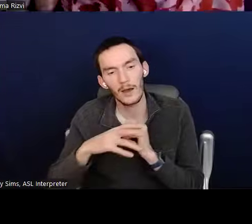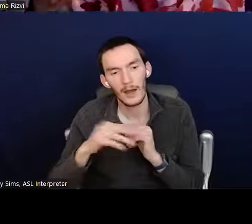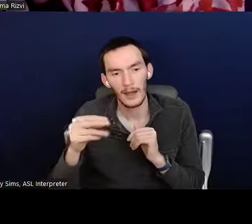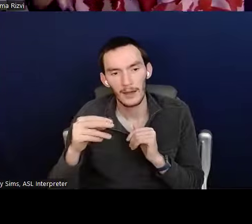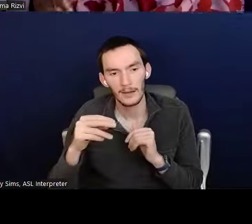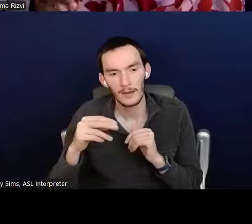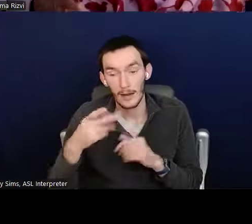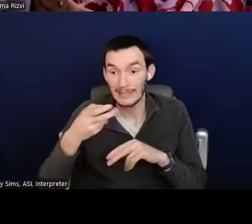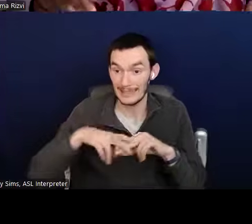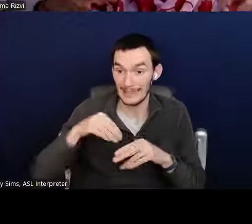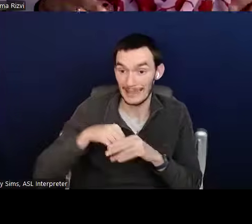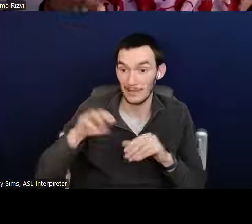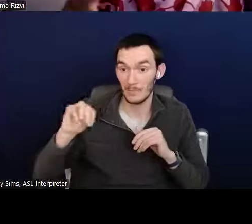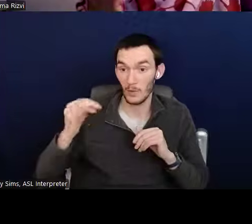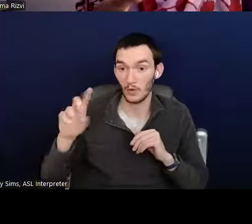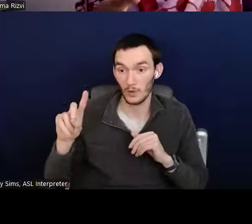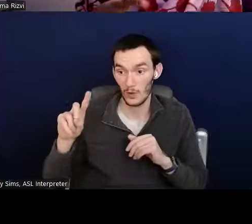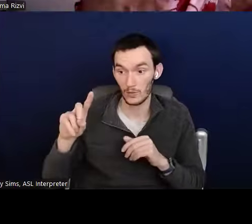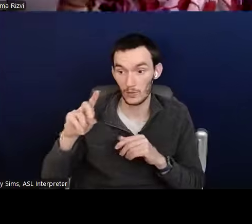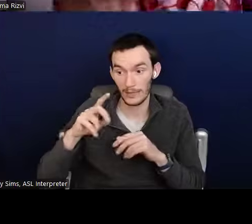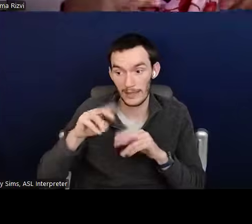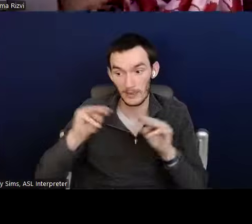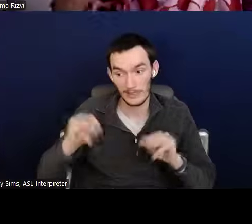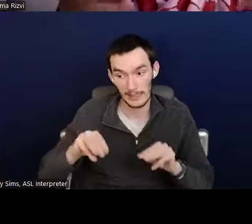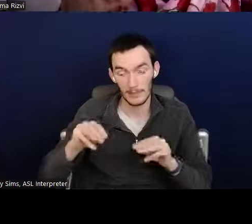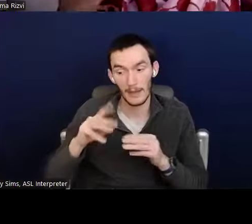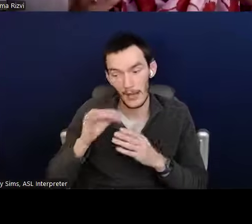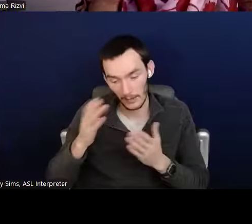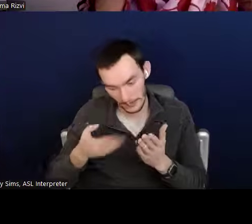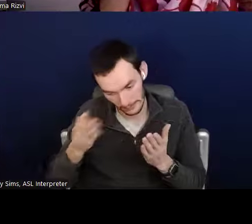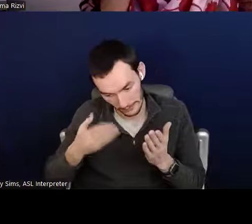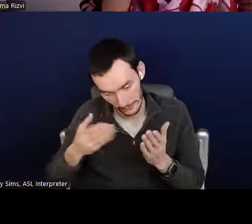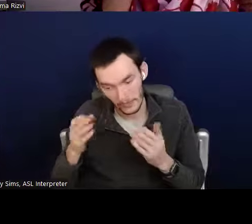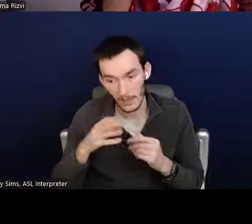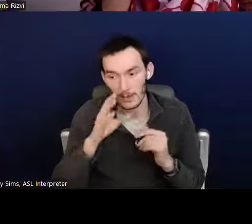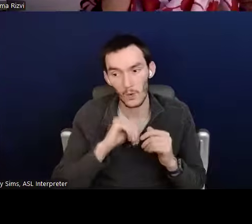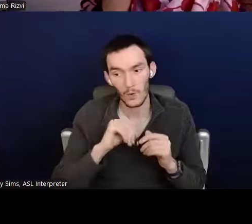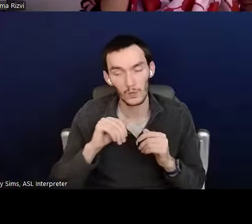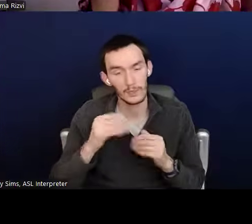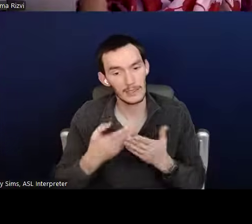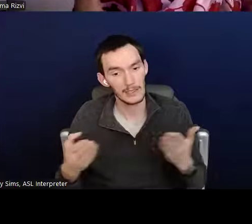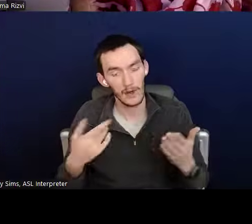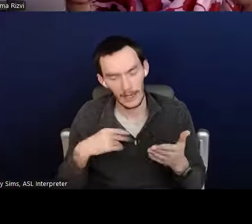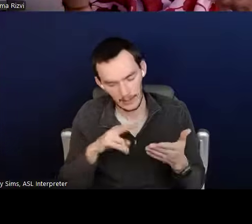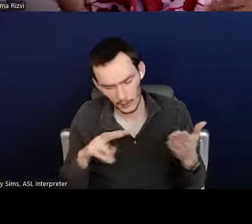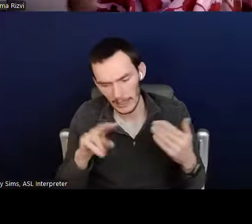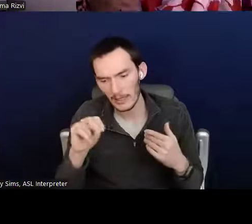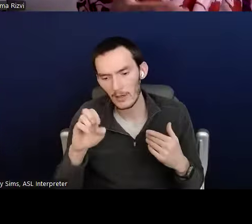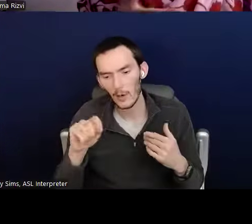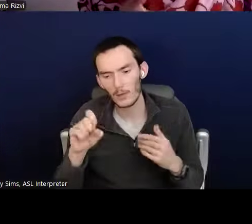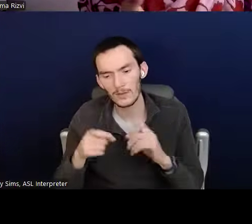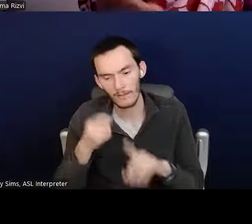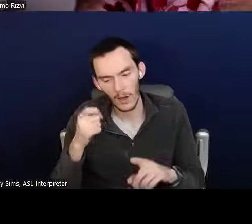in Mohenjo-Daro at the museum there in the curator's office and going through this older material. And I was reading the notes that were left by